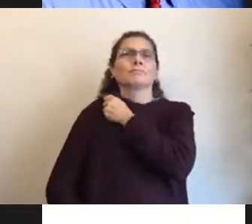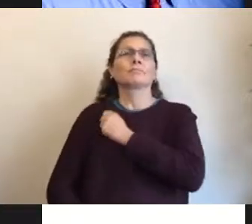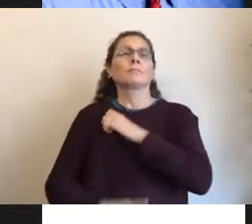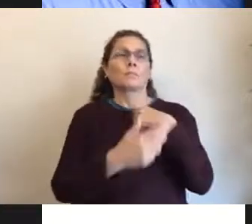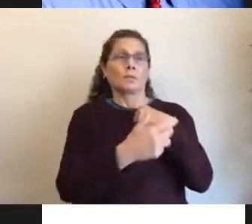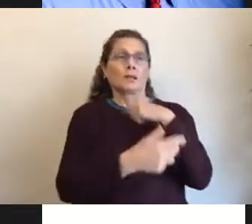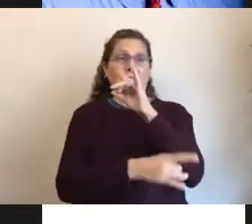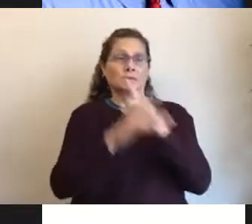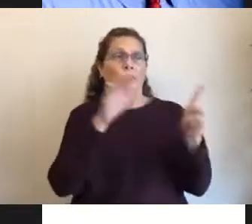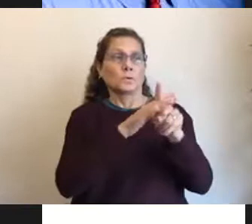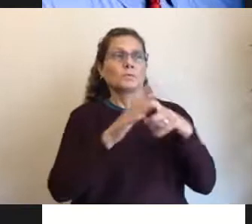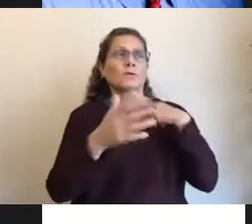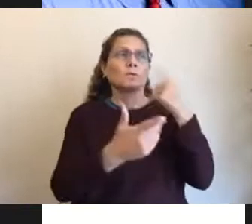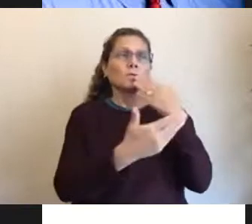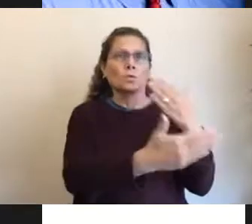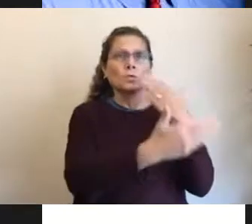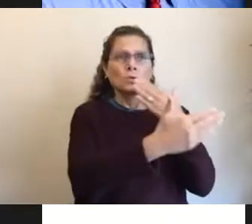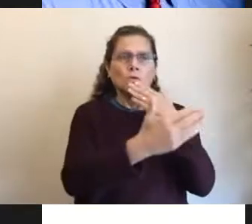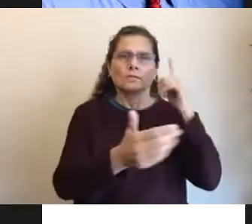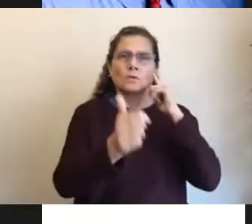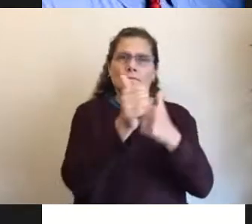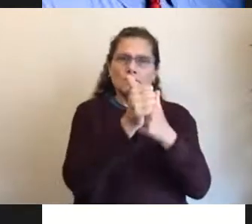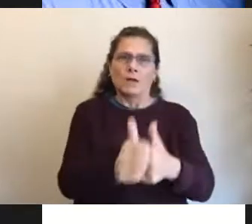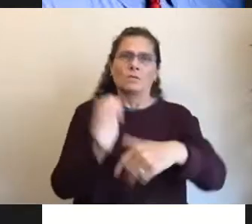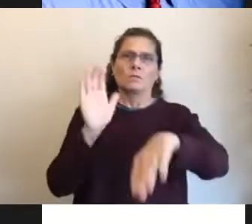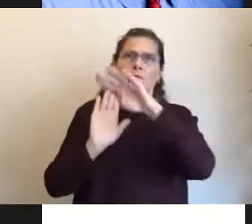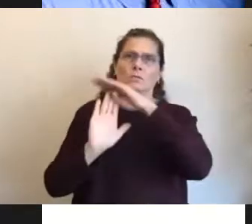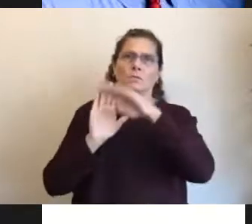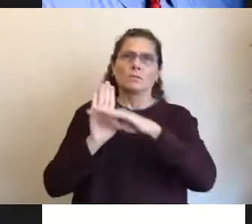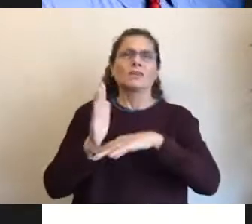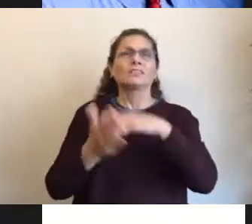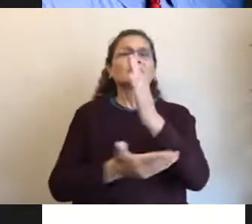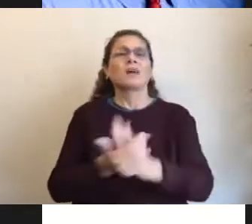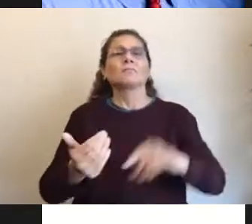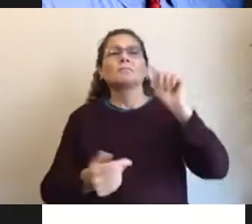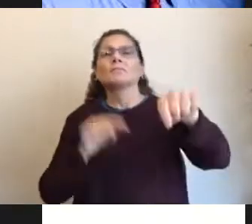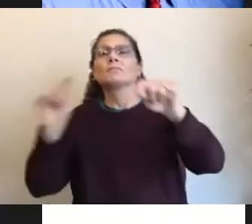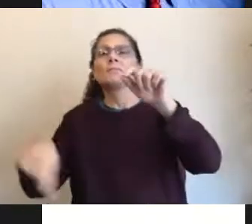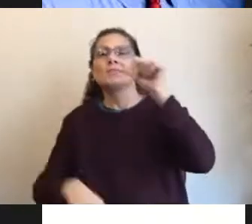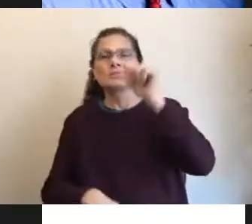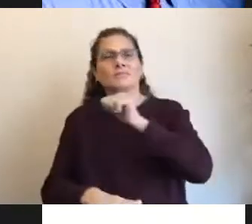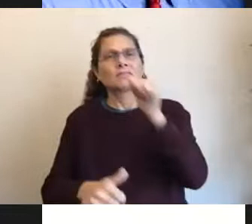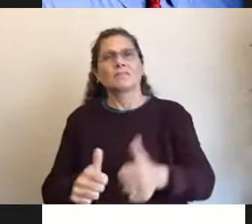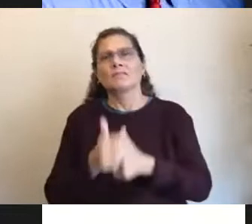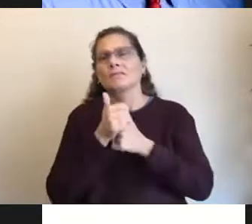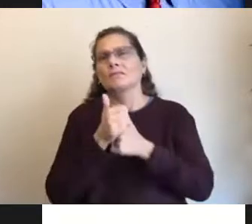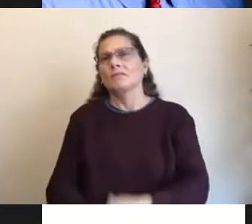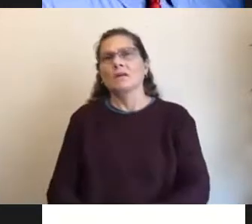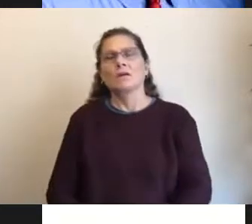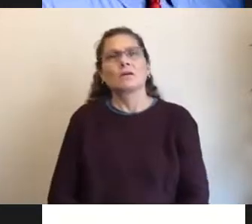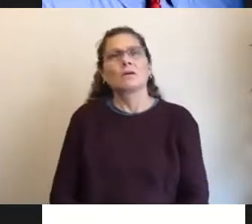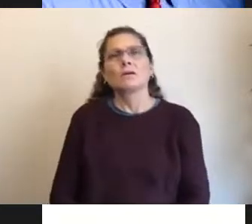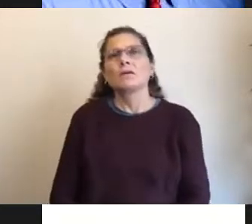masks, but we did also see non-compliance, and we continue to get reports and